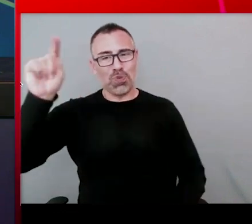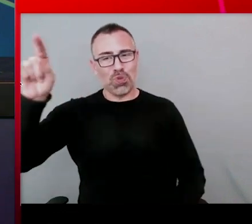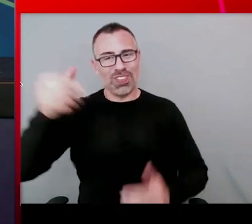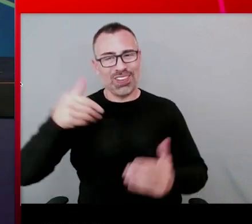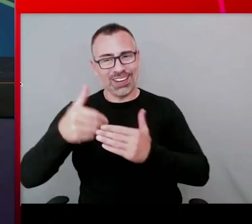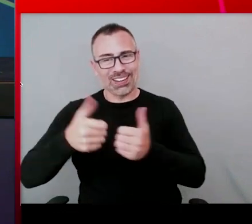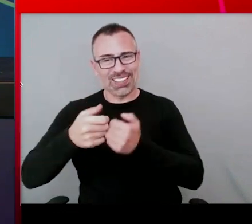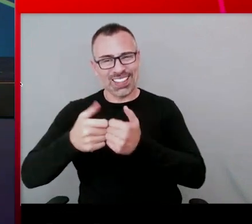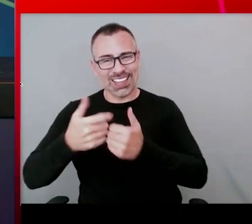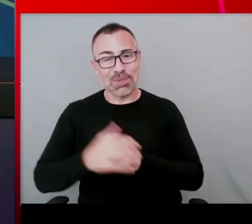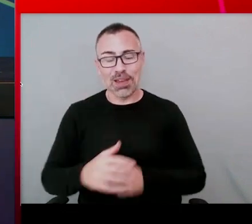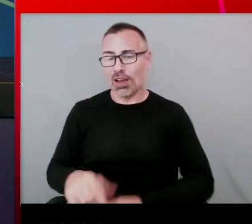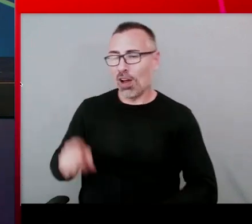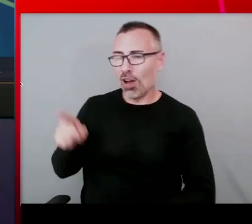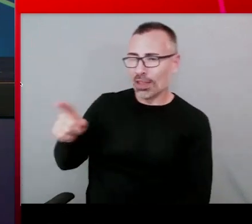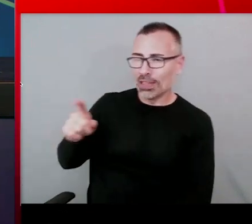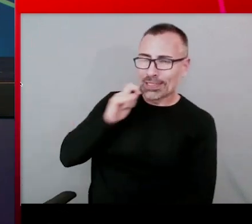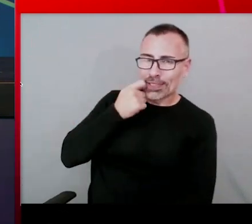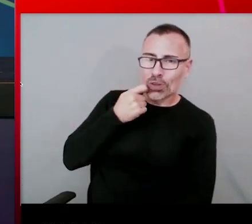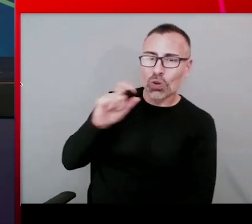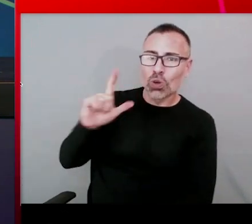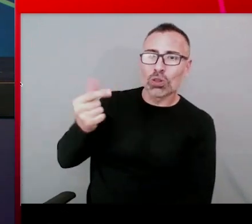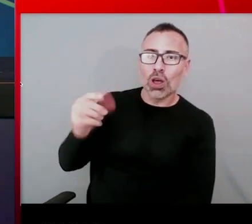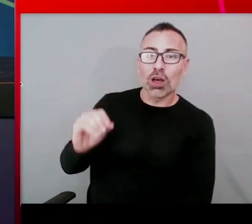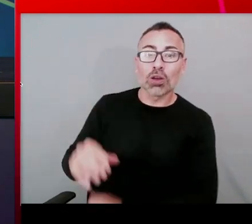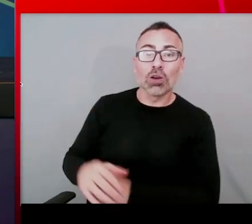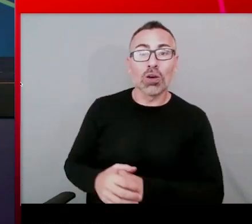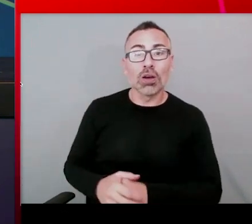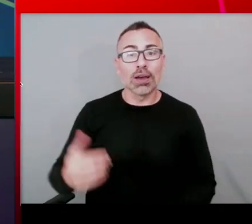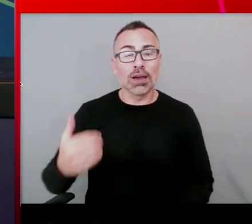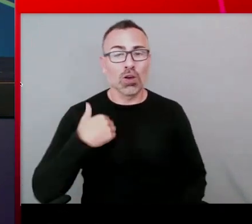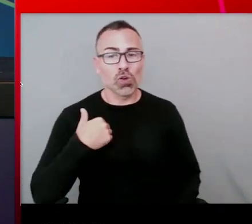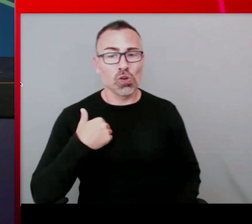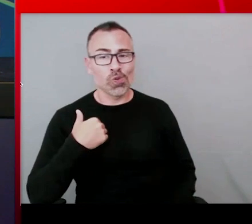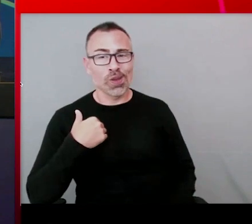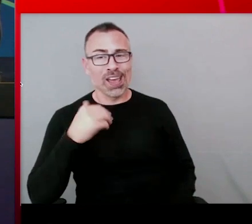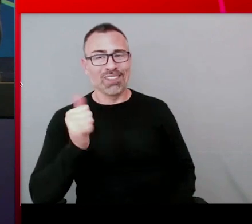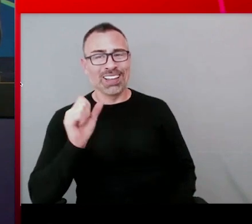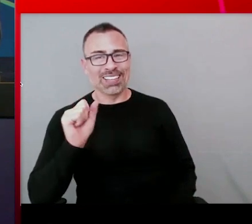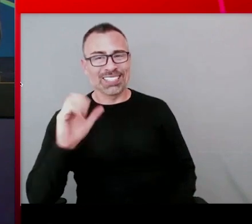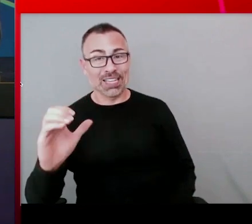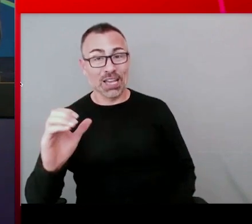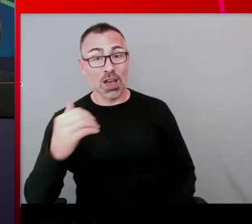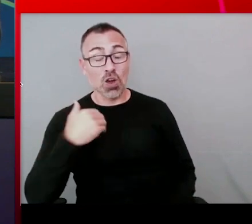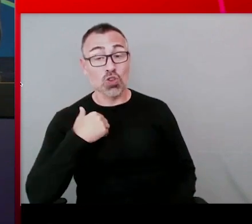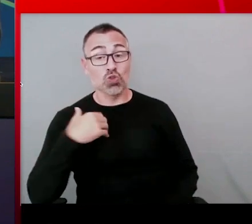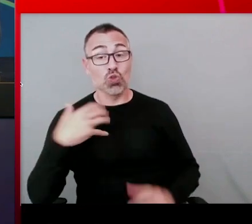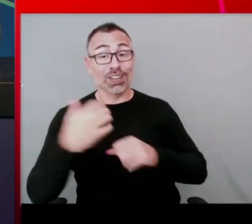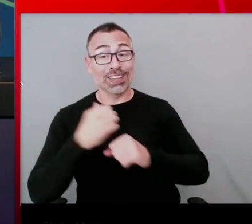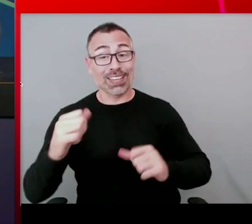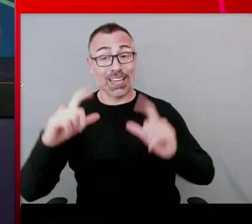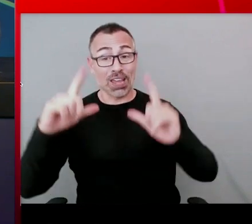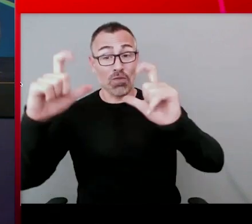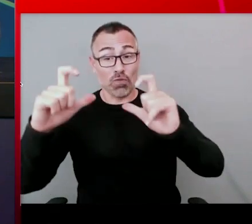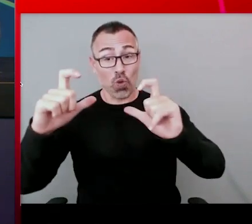such a cool logo. Wow. Such a cool Appreciate it. We logo. actually have a few. We got 10 seconds left at the booth. You can get a photo taken that shows your